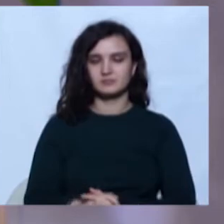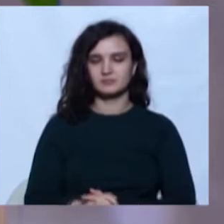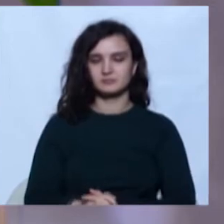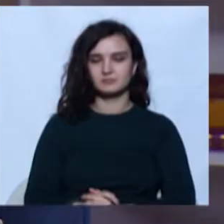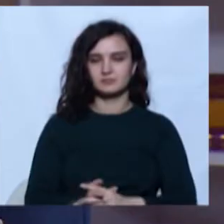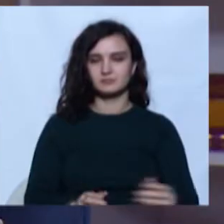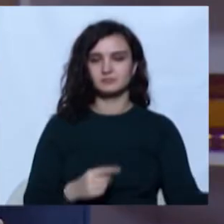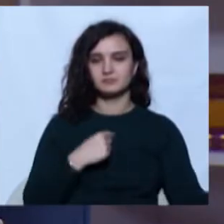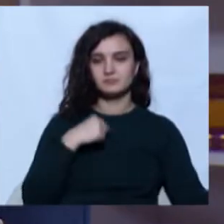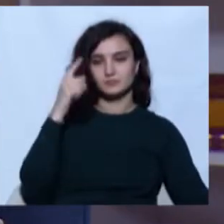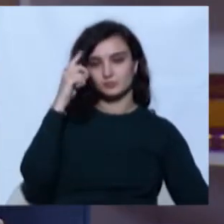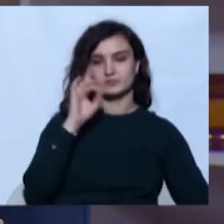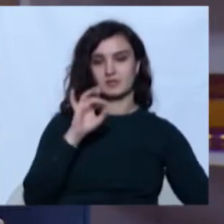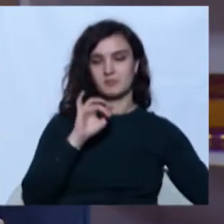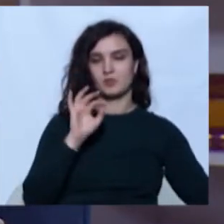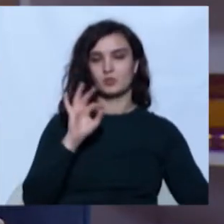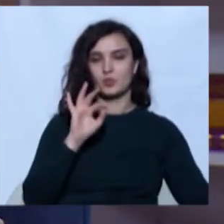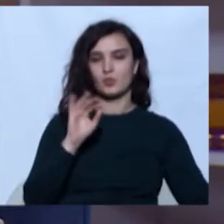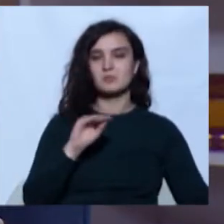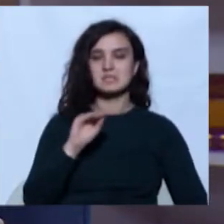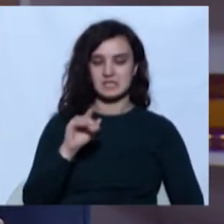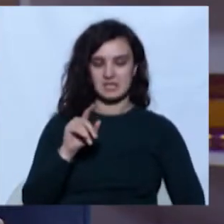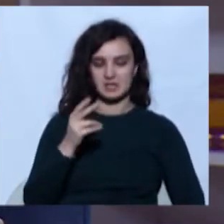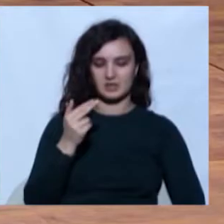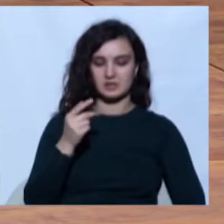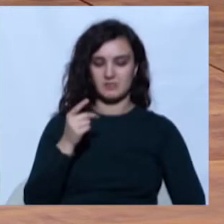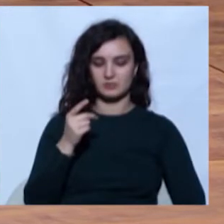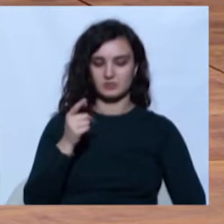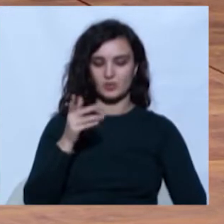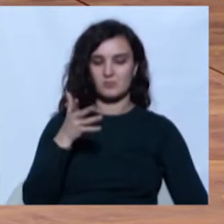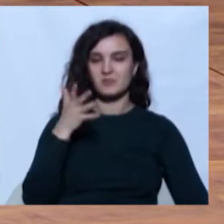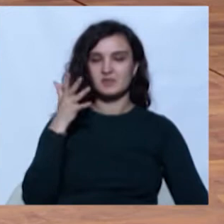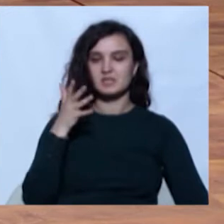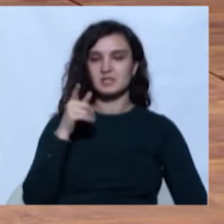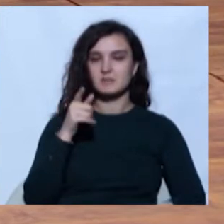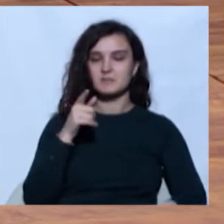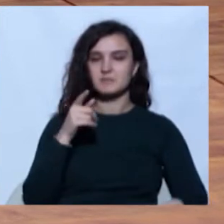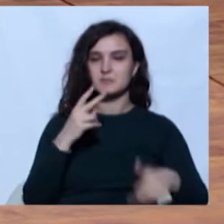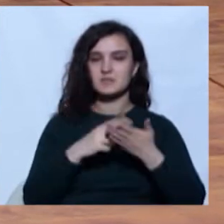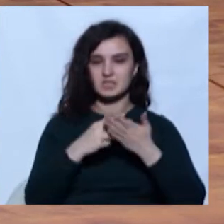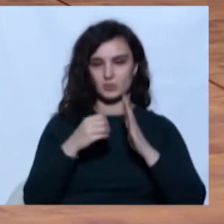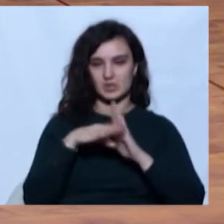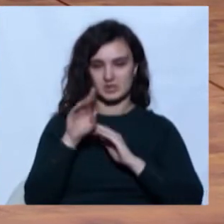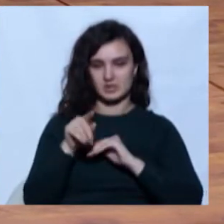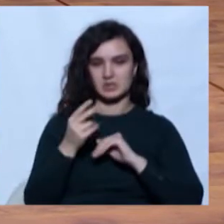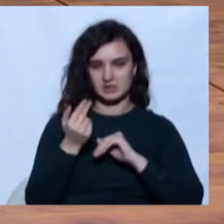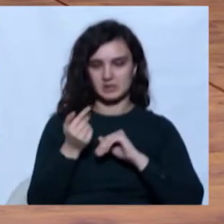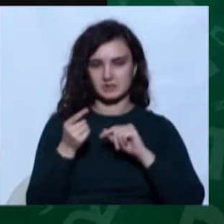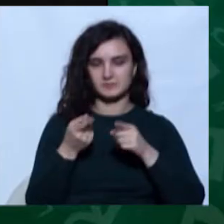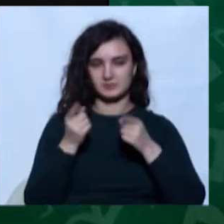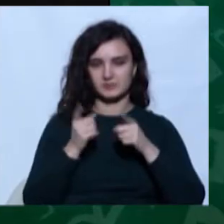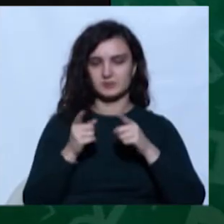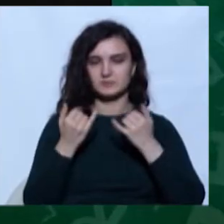Now, Daryl, I think we should talk about the author, of course, to understand the book a little better. Yes, indeed.